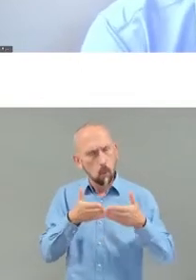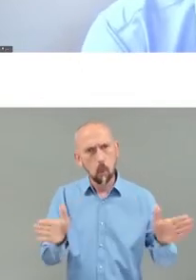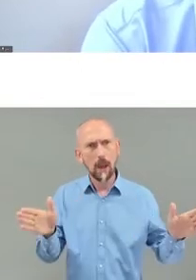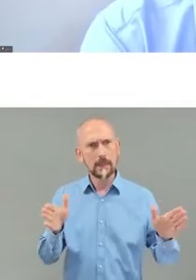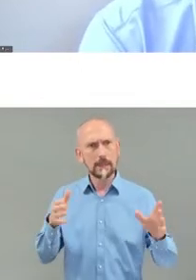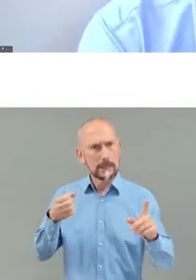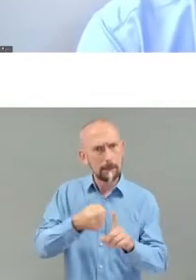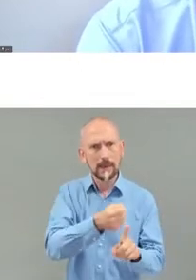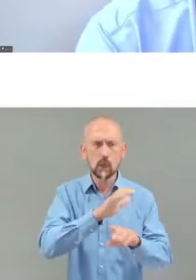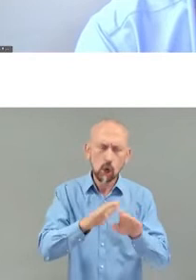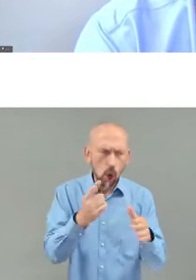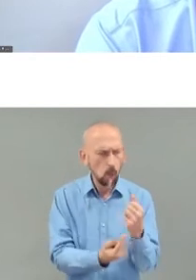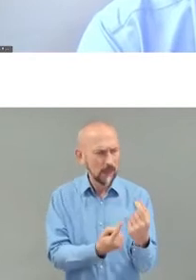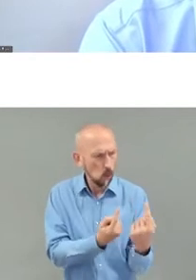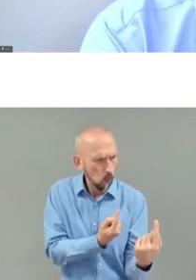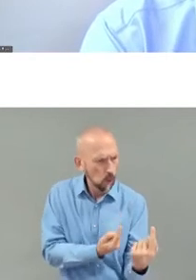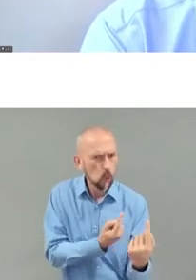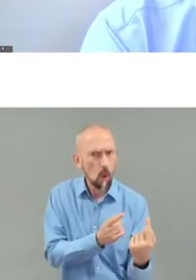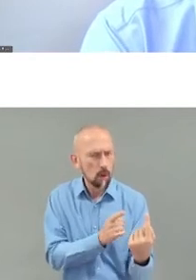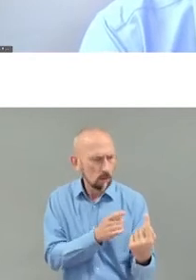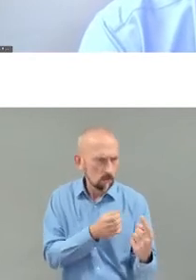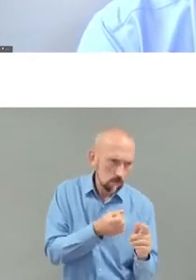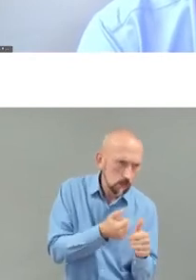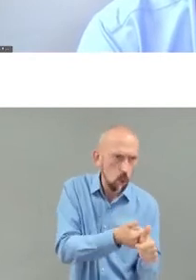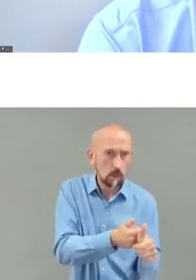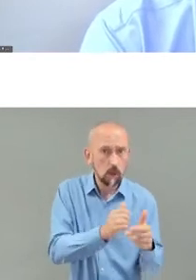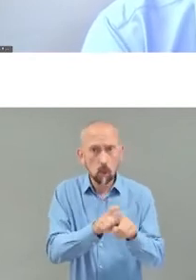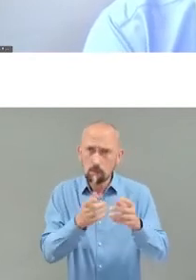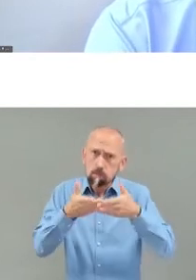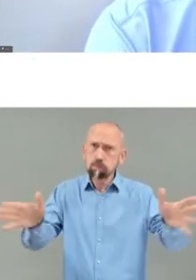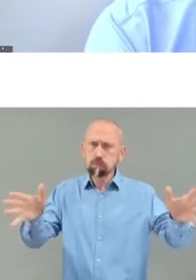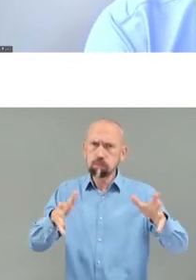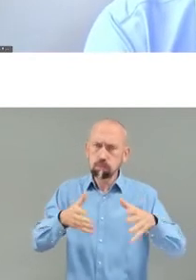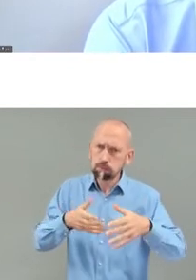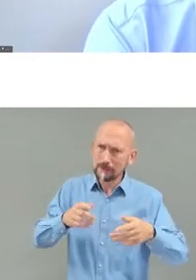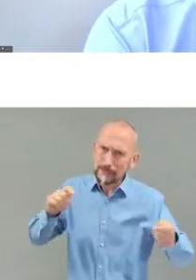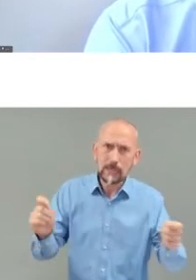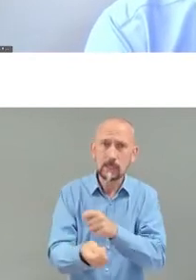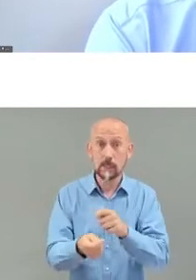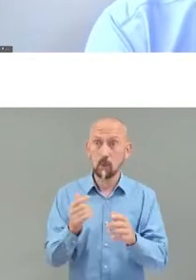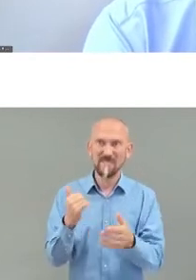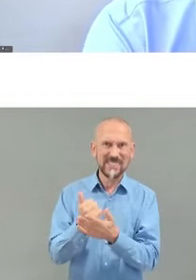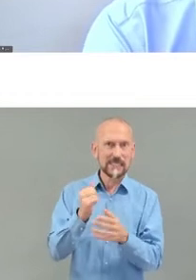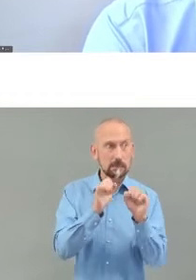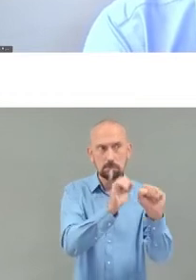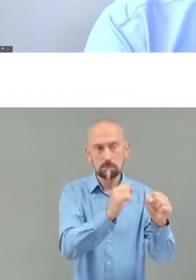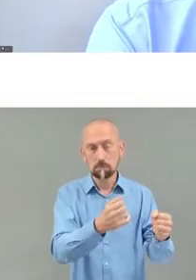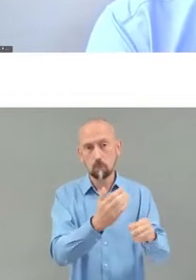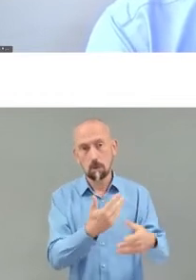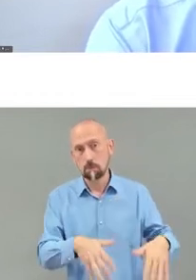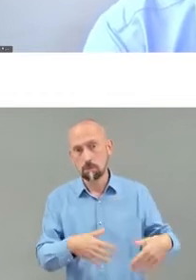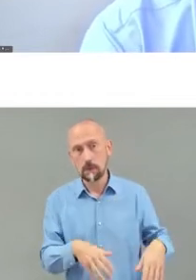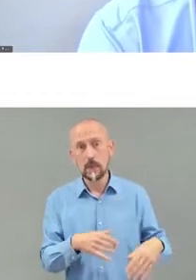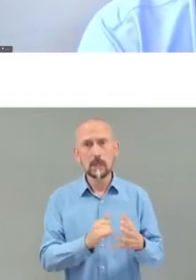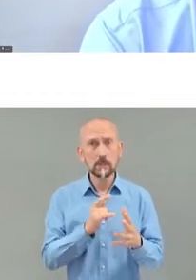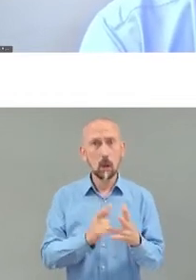fantastic to hear about that bit of work. And I think if the message was that there should be a psychological profession involved in all partnership working,